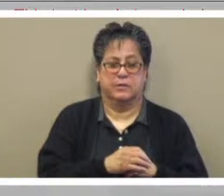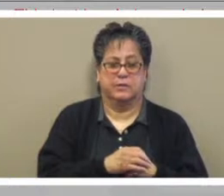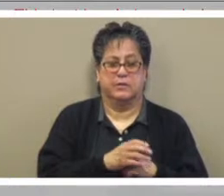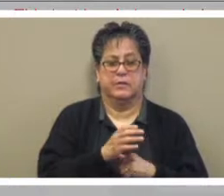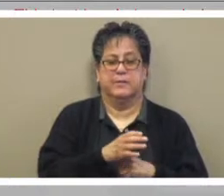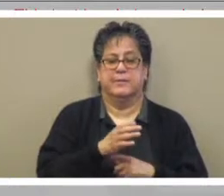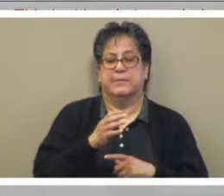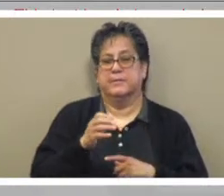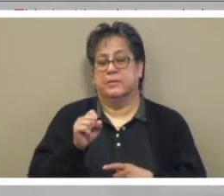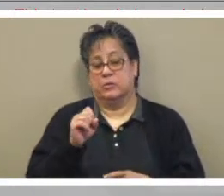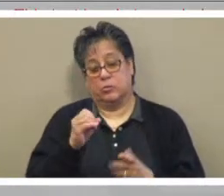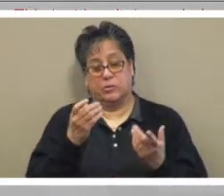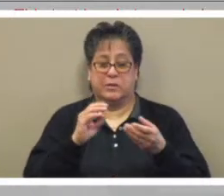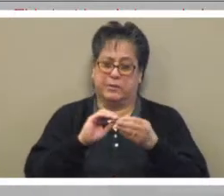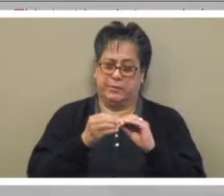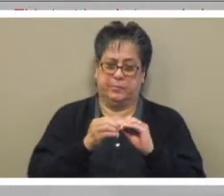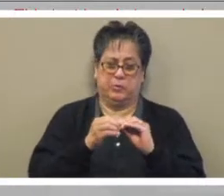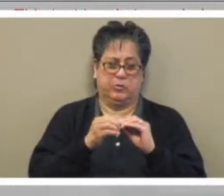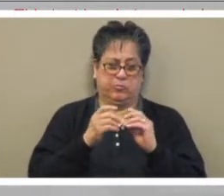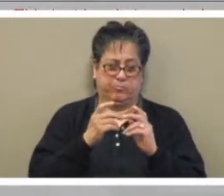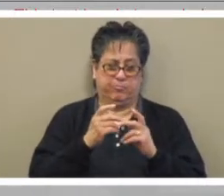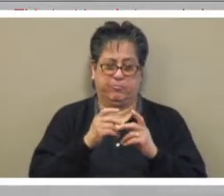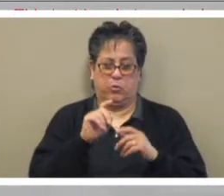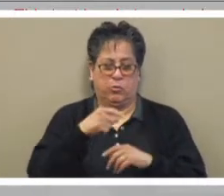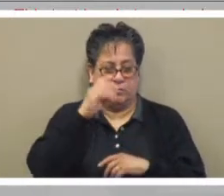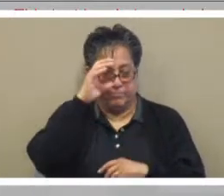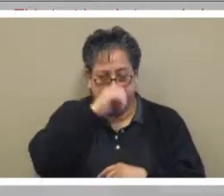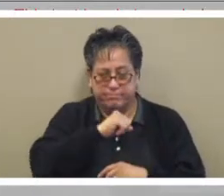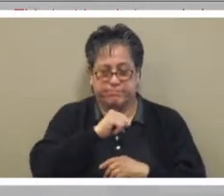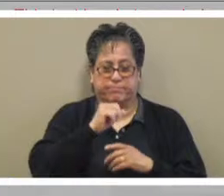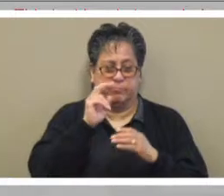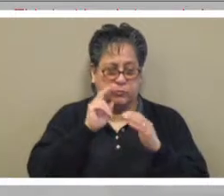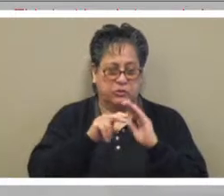So again, these numbers are all assumptions, projections.